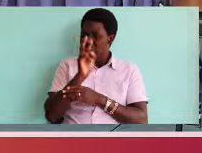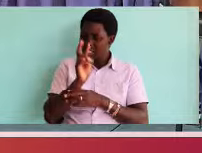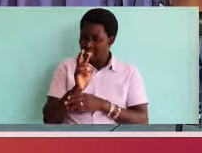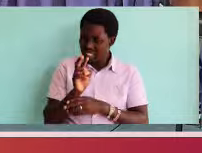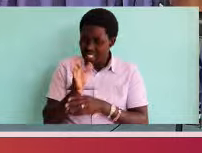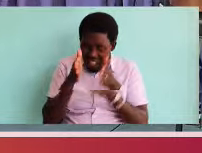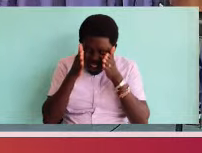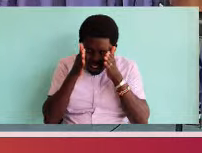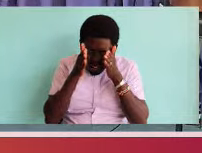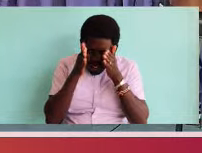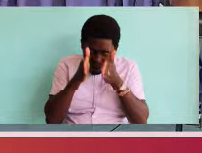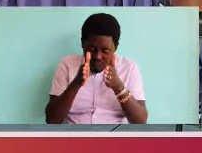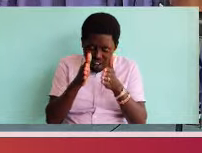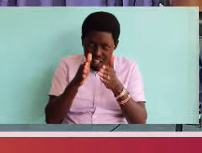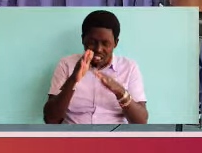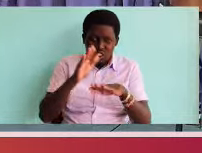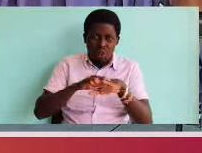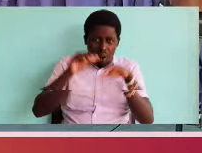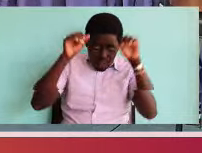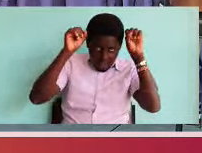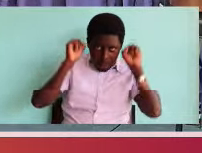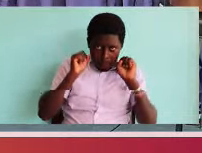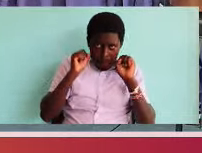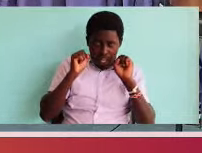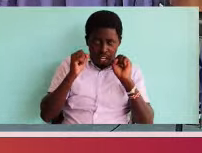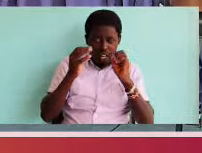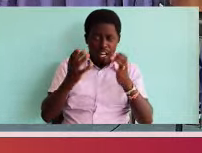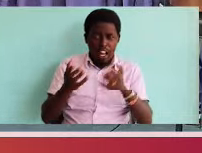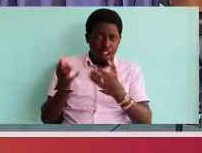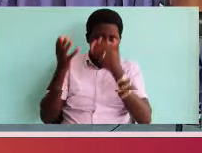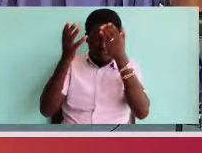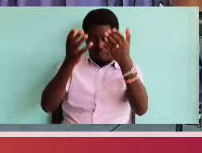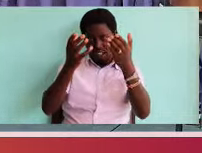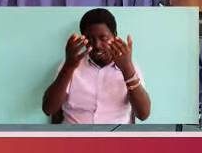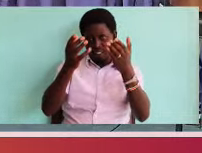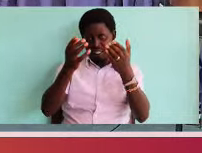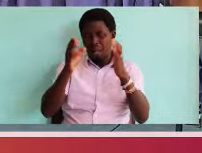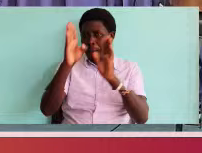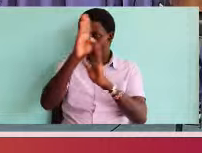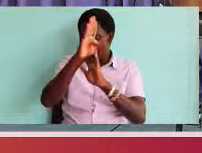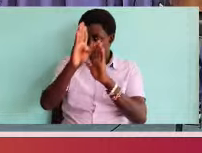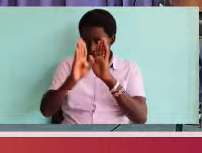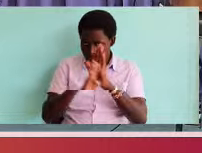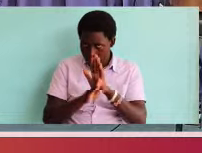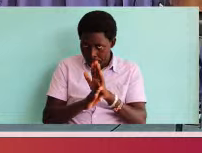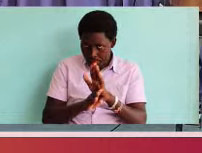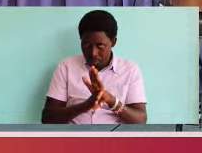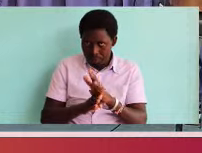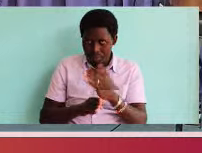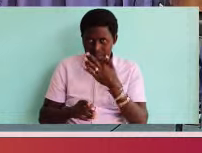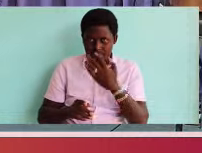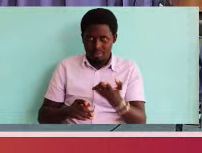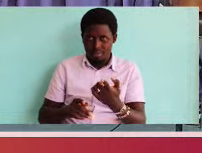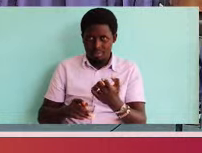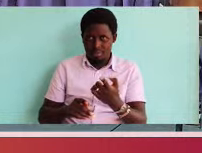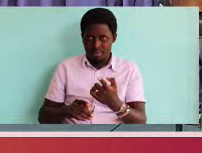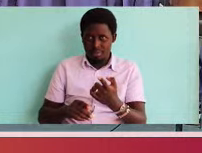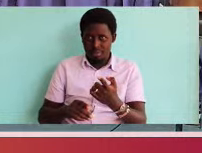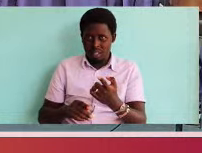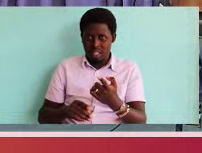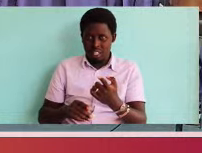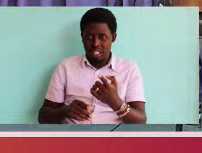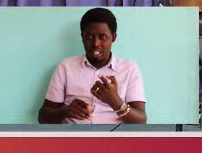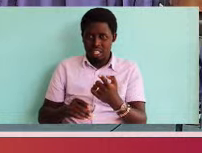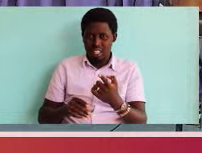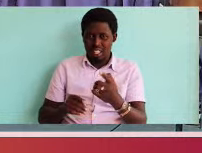emphasis on Abel's offering. Okay, the Bible does not say that Cain was also to bring an